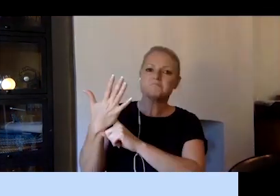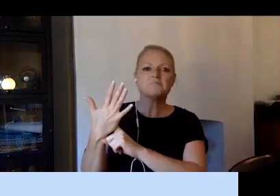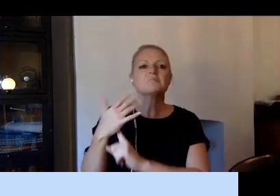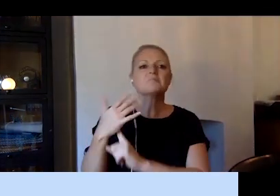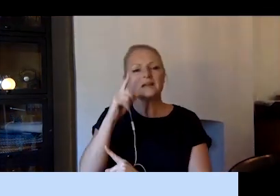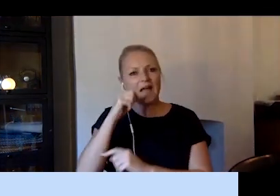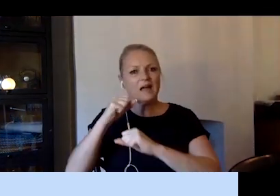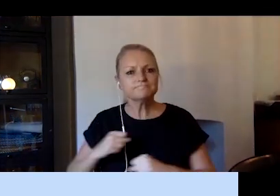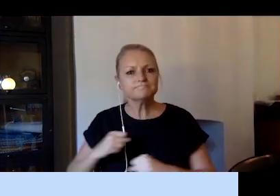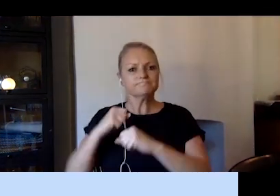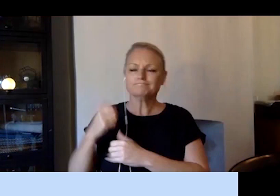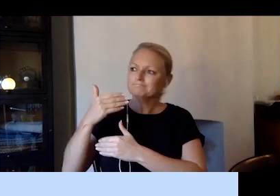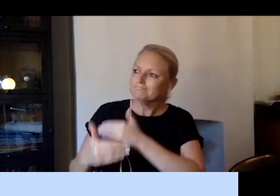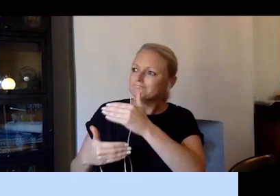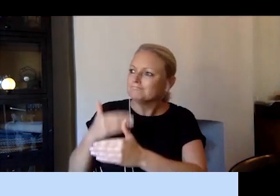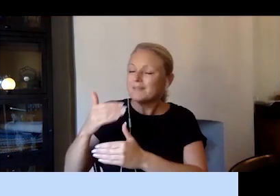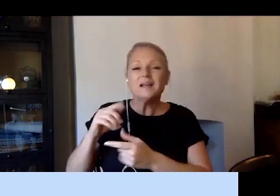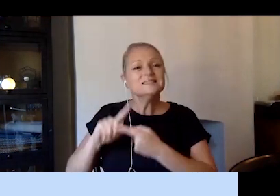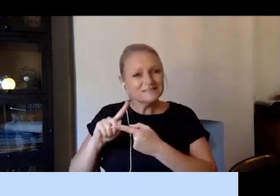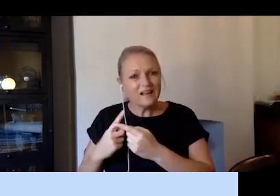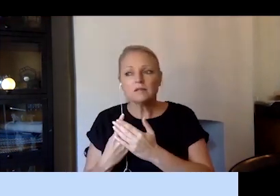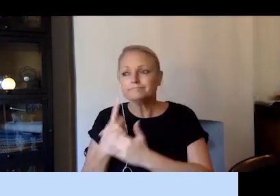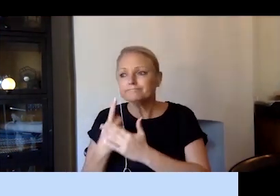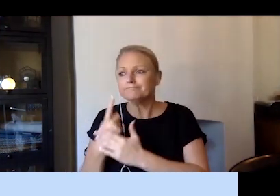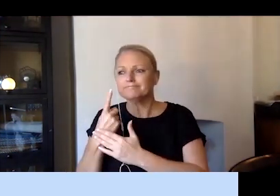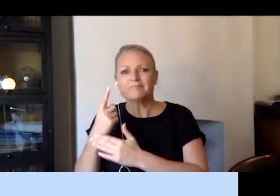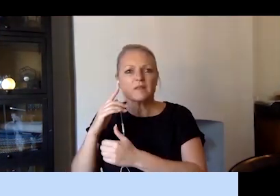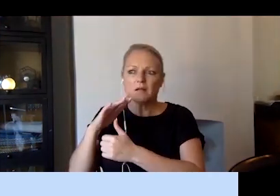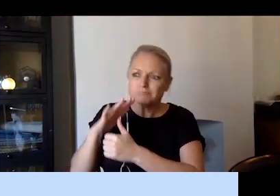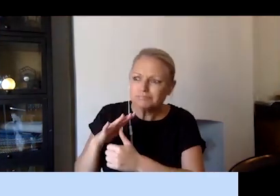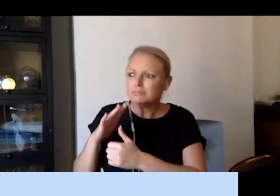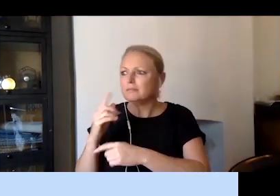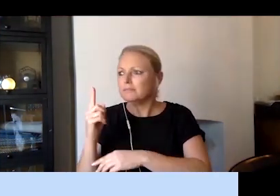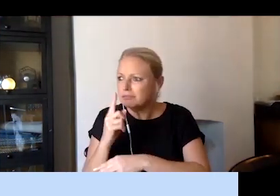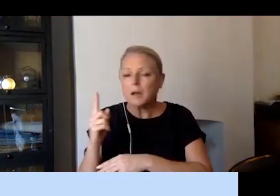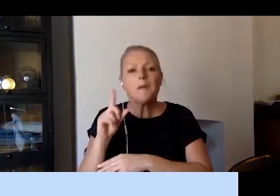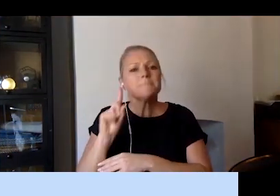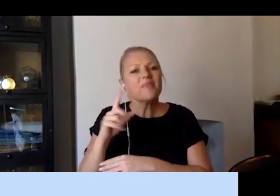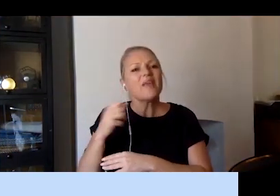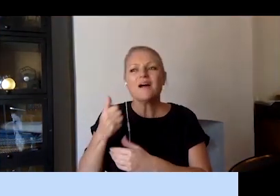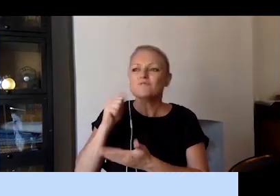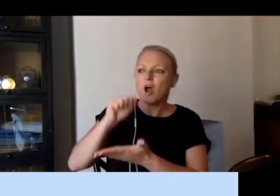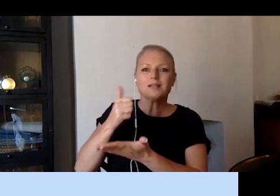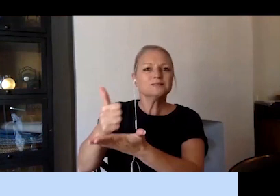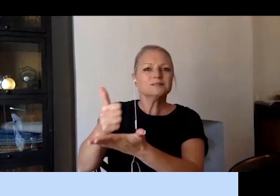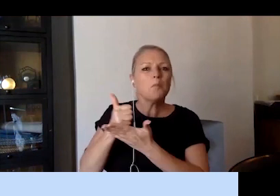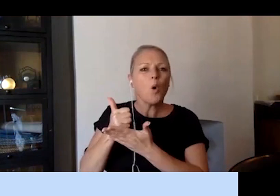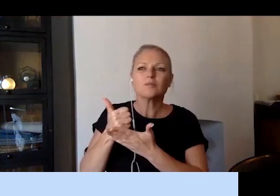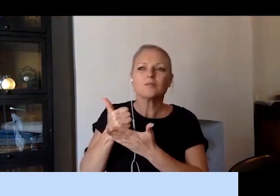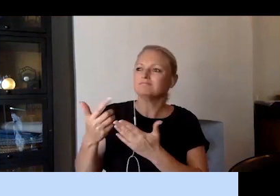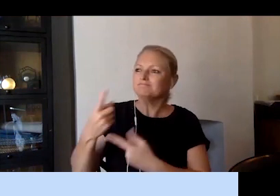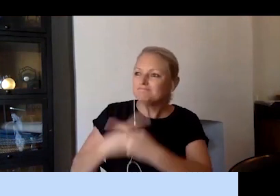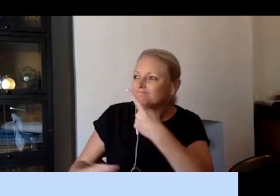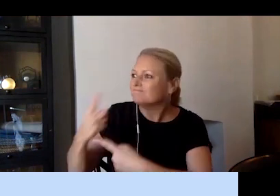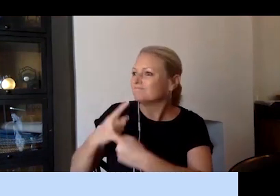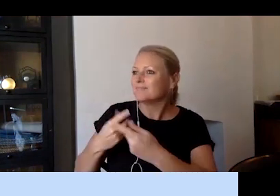but rather that they draw on a range of coping mechanisms and supports to effectively manage any difficulties as they come